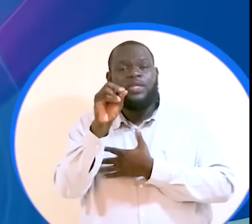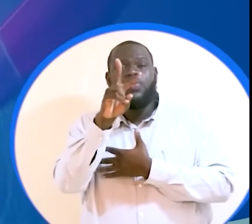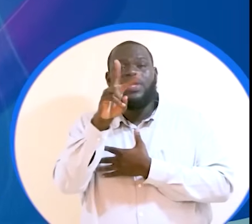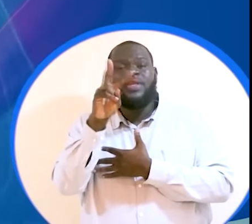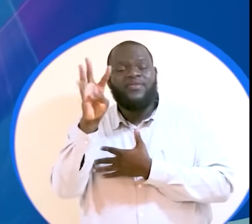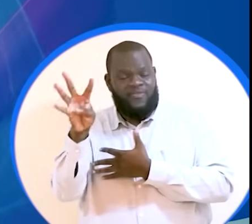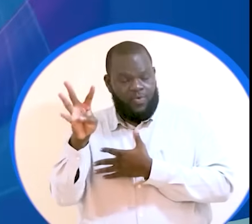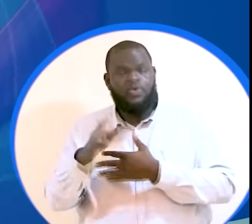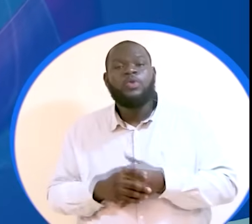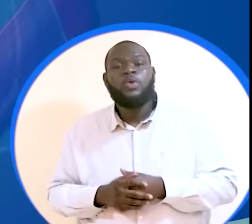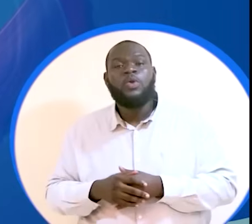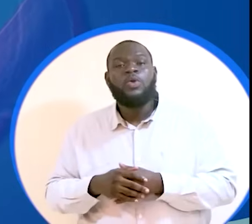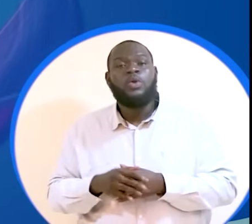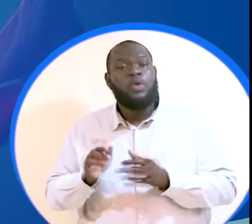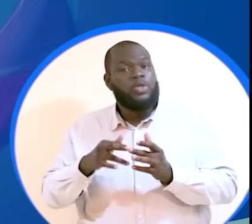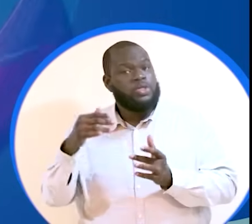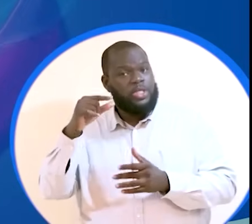GCOM on